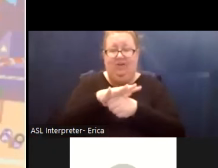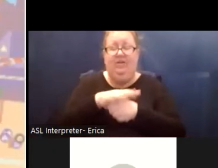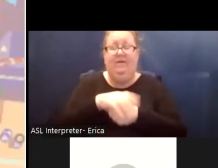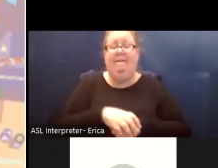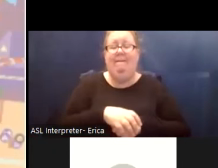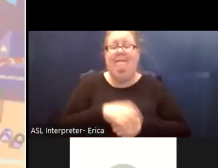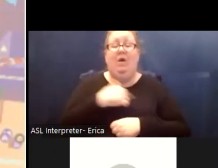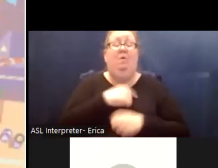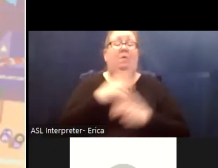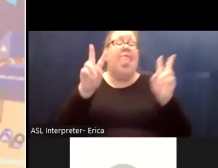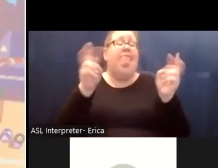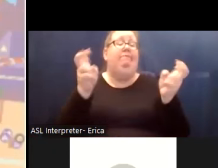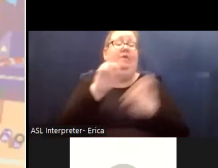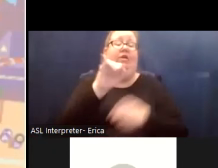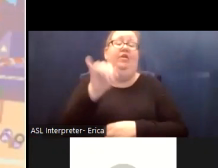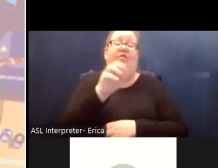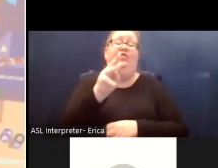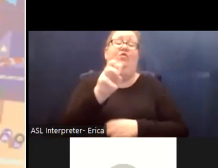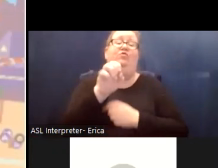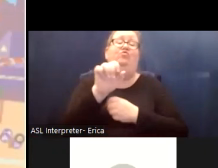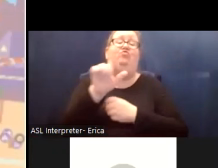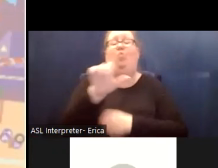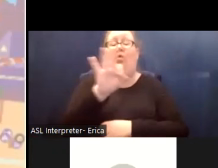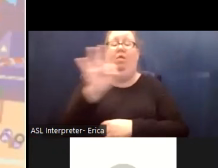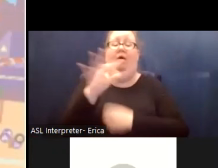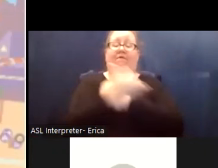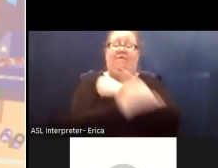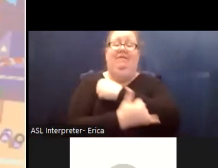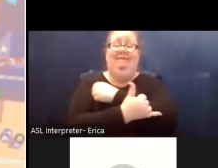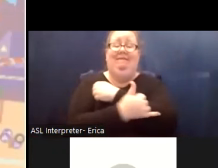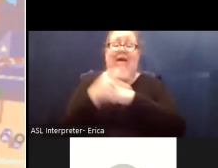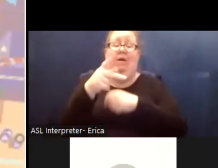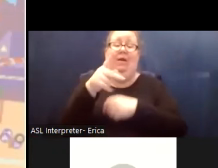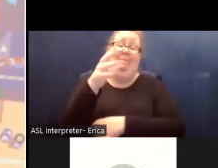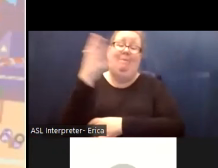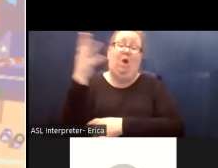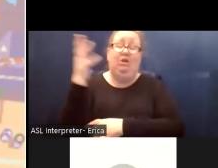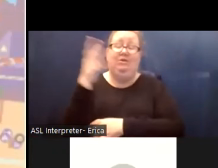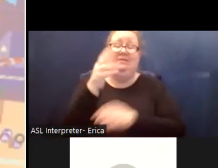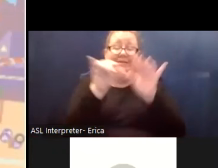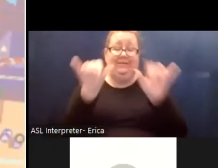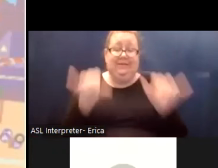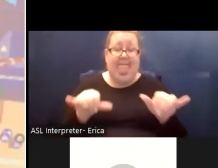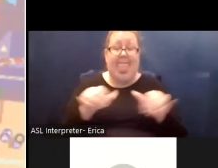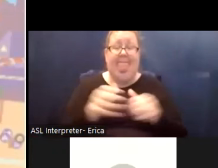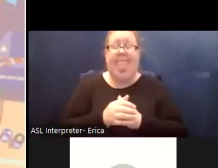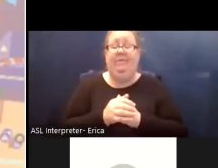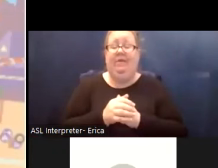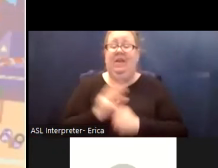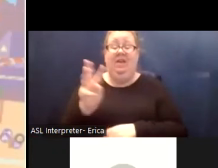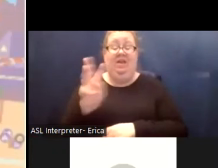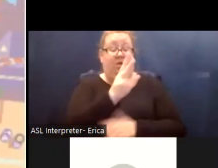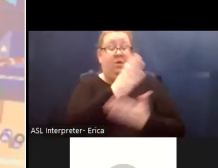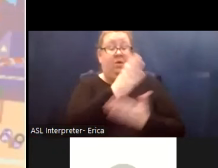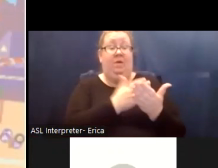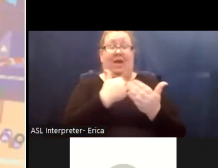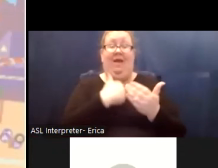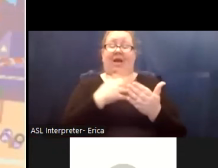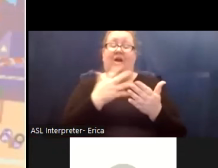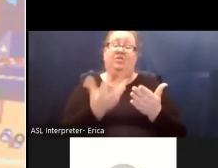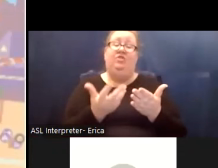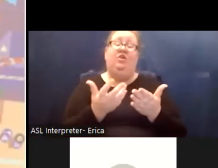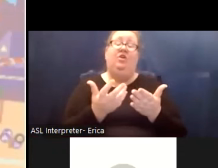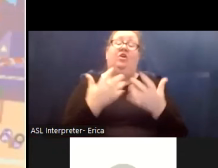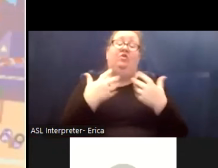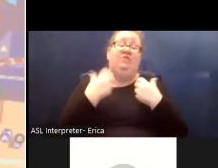as the jewel of the county park system. And the western portion of it has a restored wetland right along